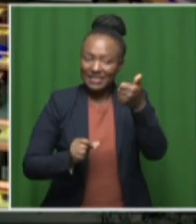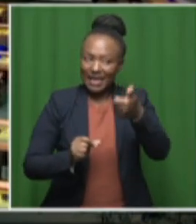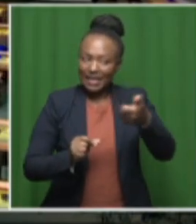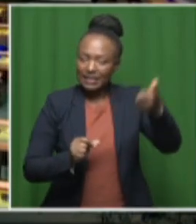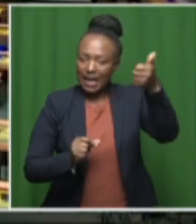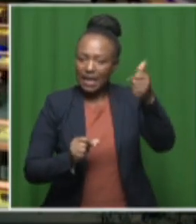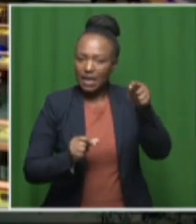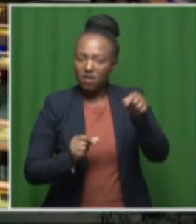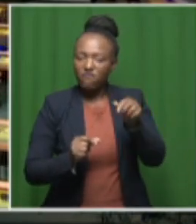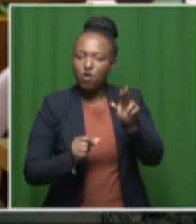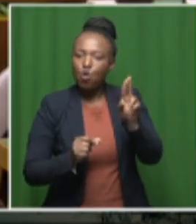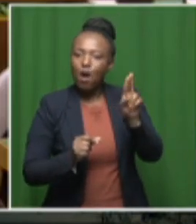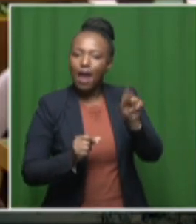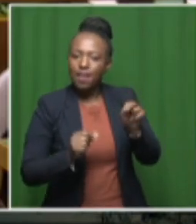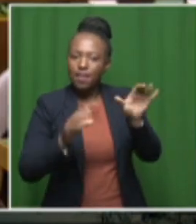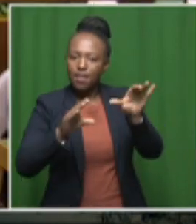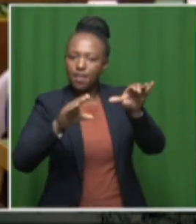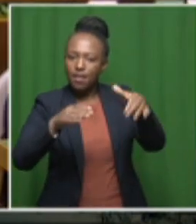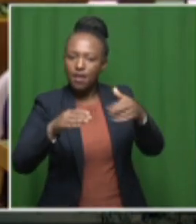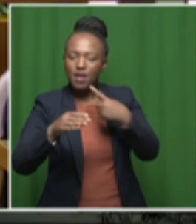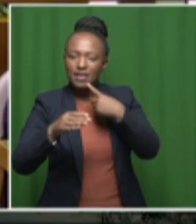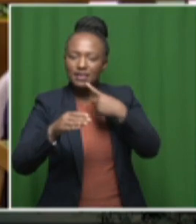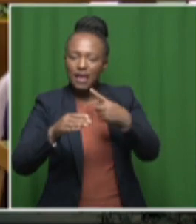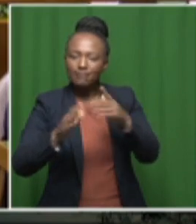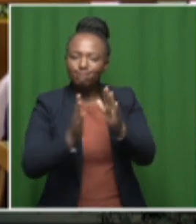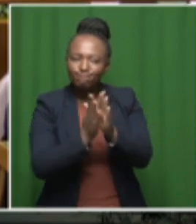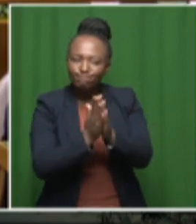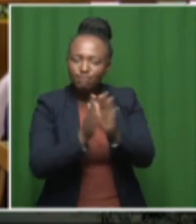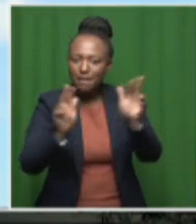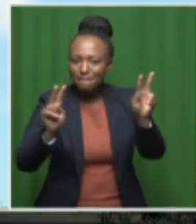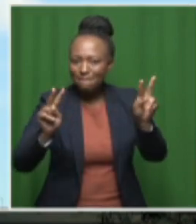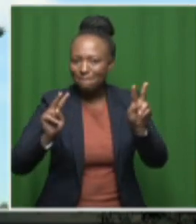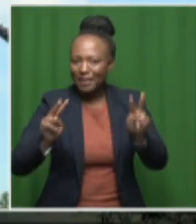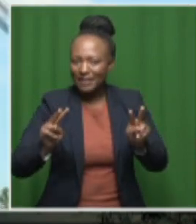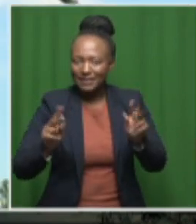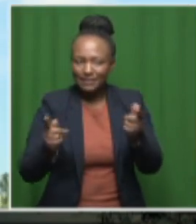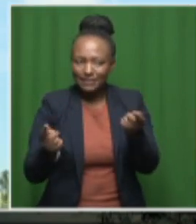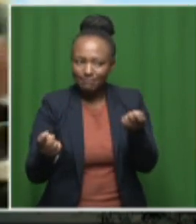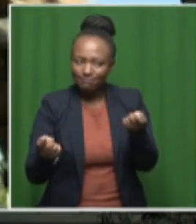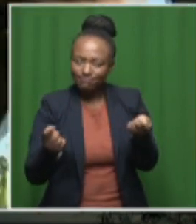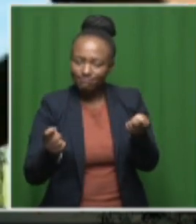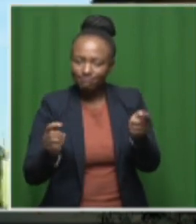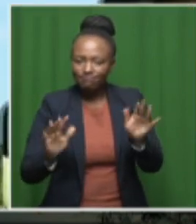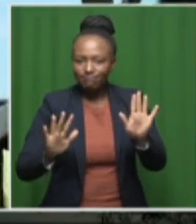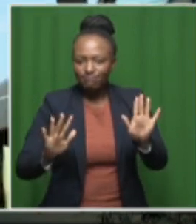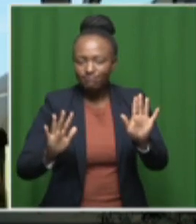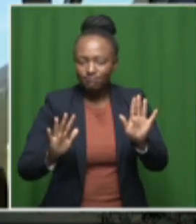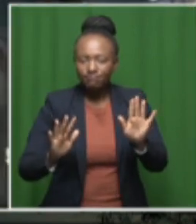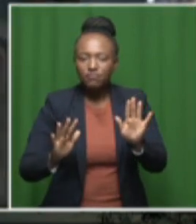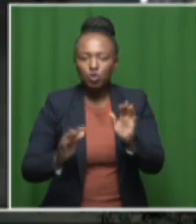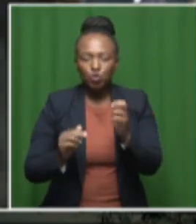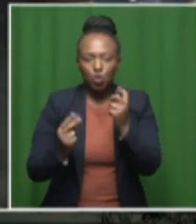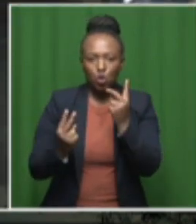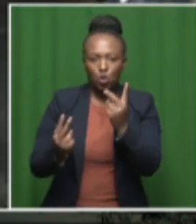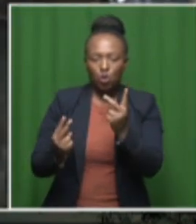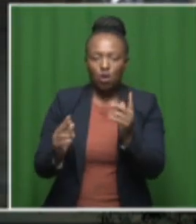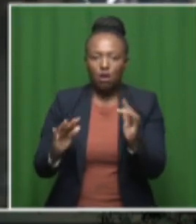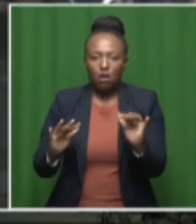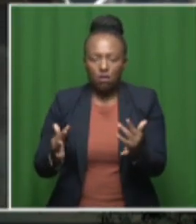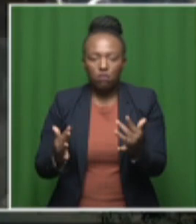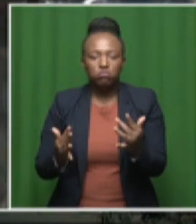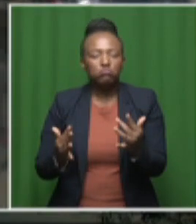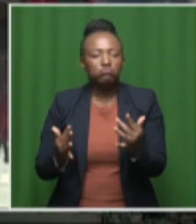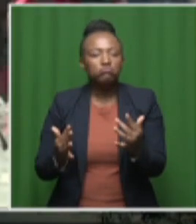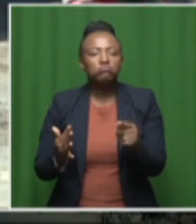significantly for what he's calling a surge in peace, but also to look at how we ensure that we